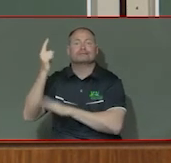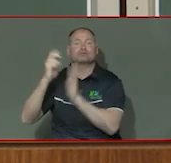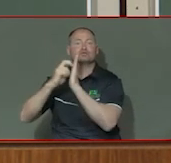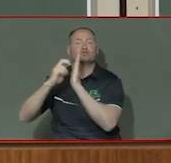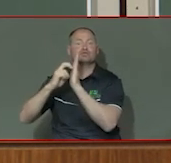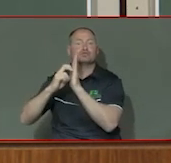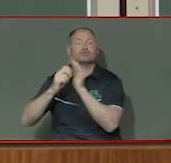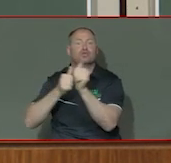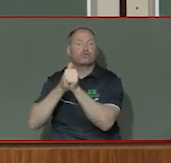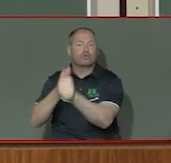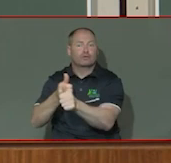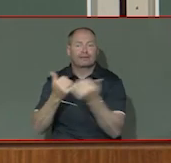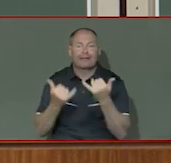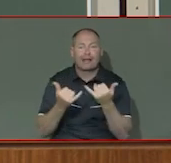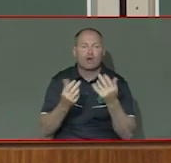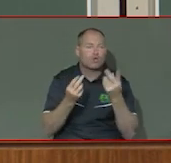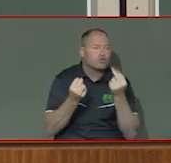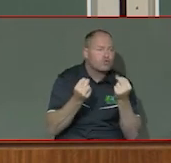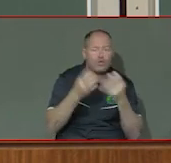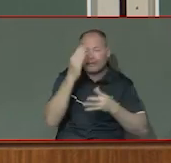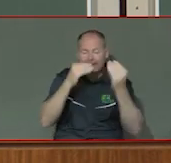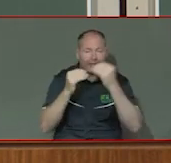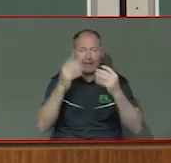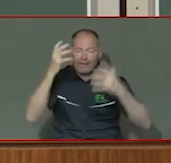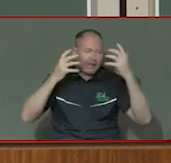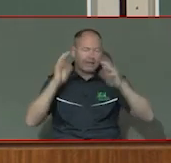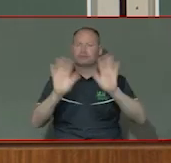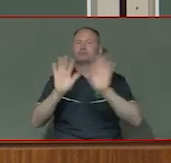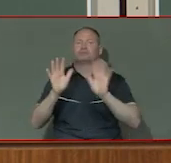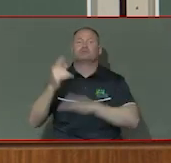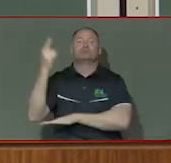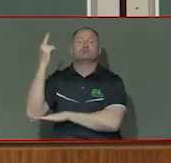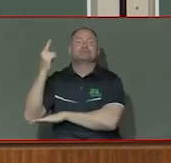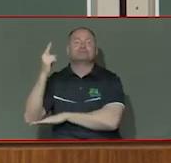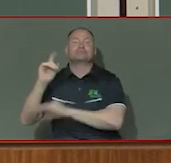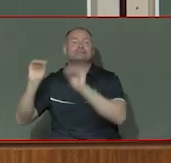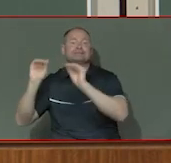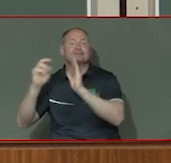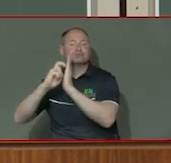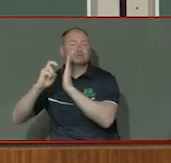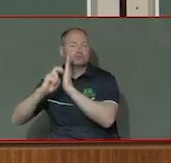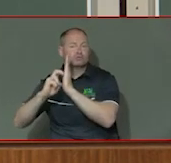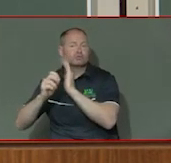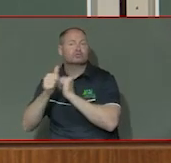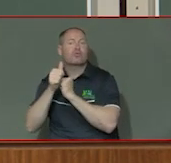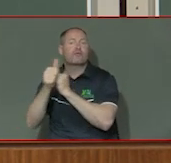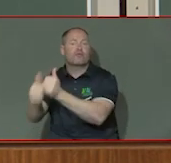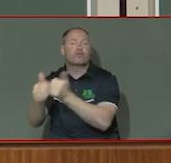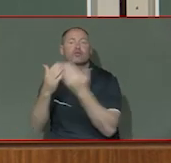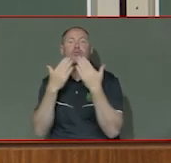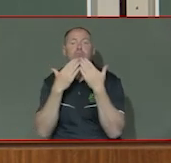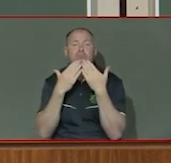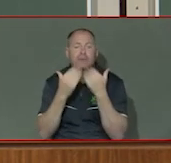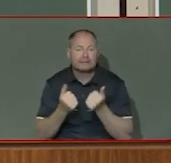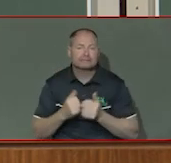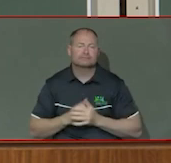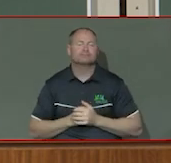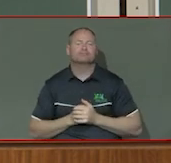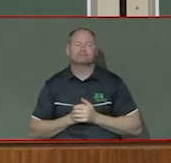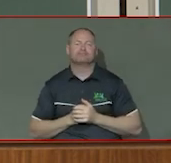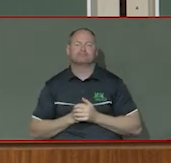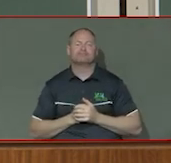new things and get confused. All right, let's reinforce the methods that your teacher has taught you at